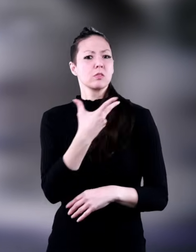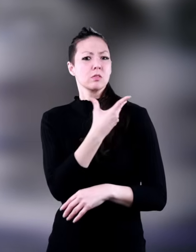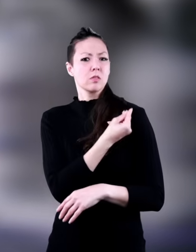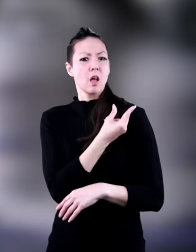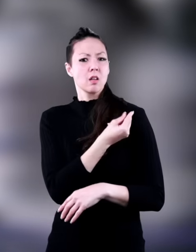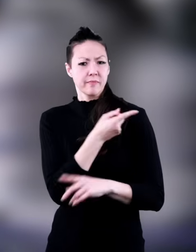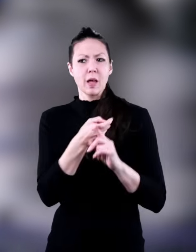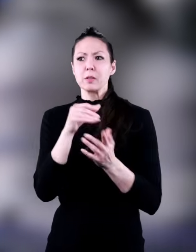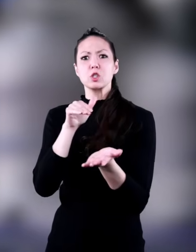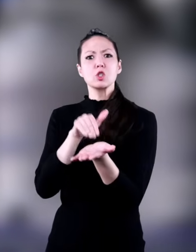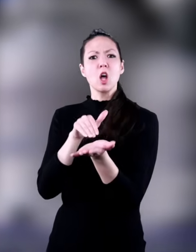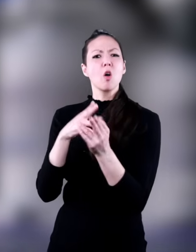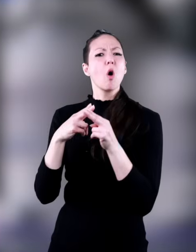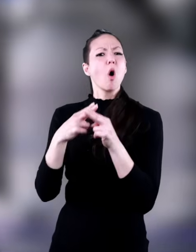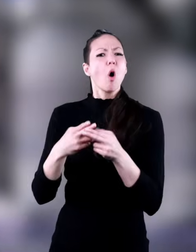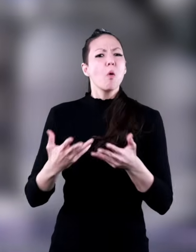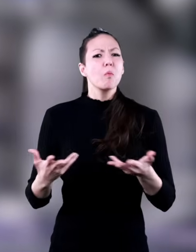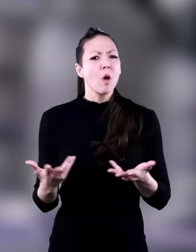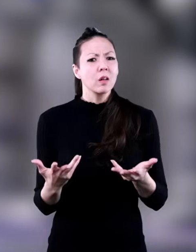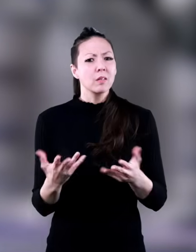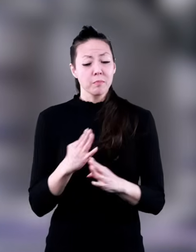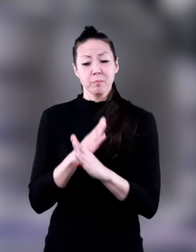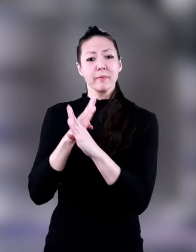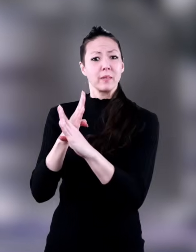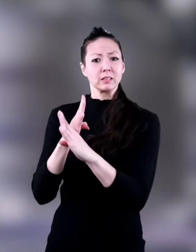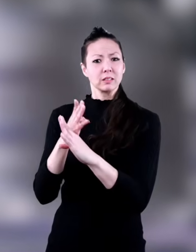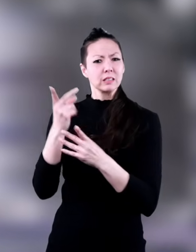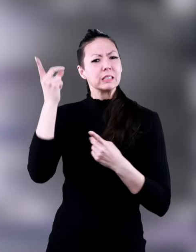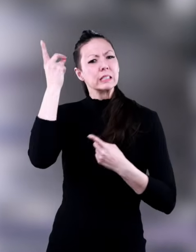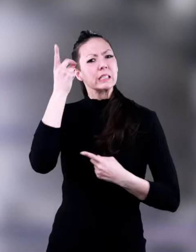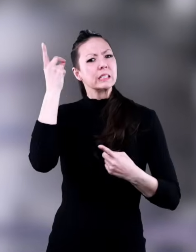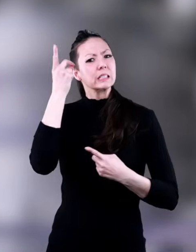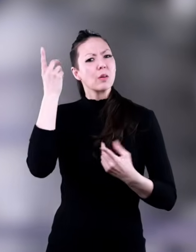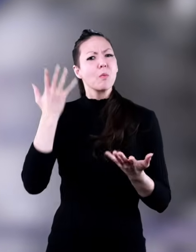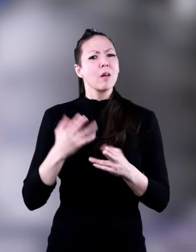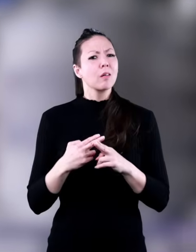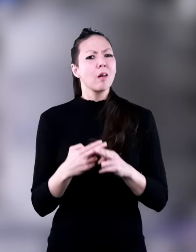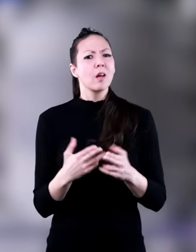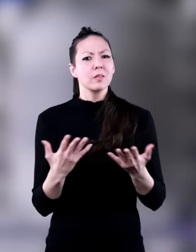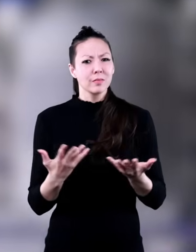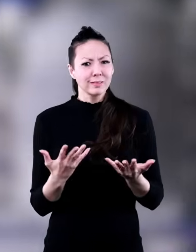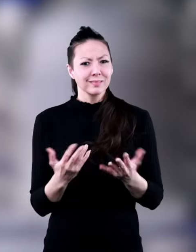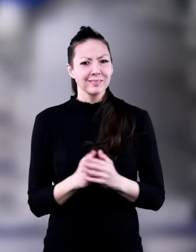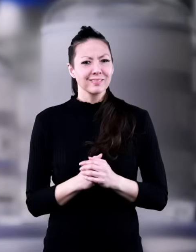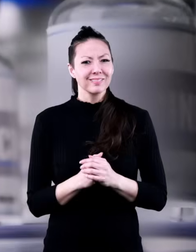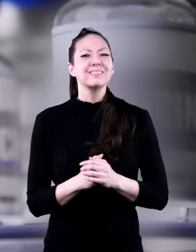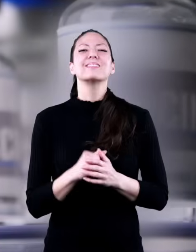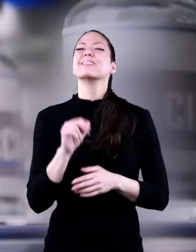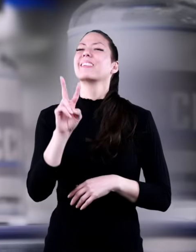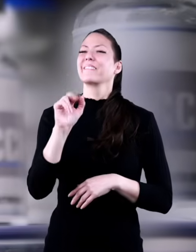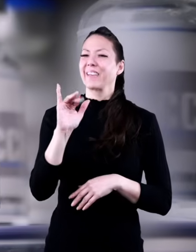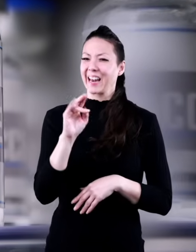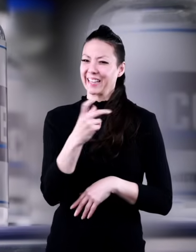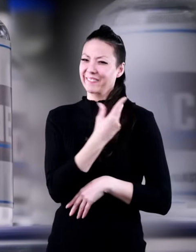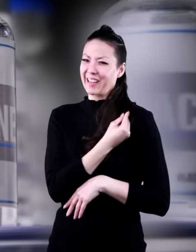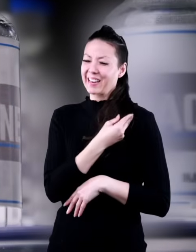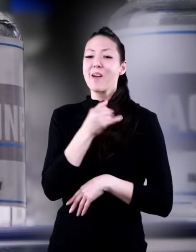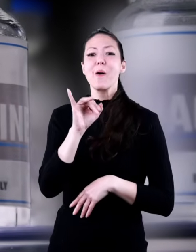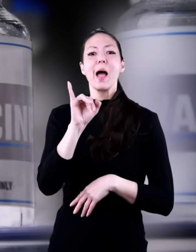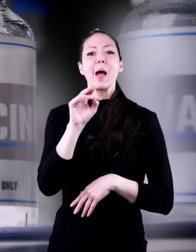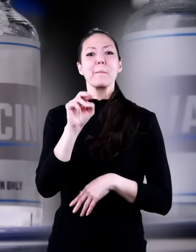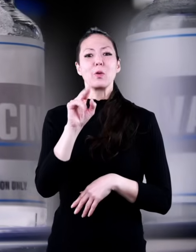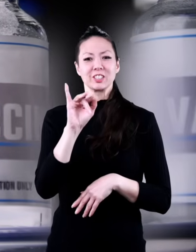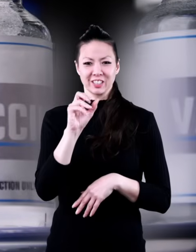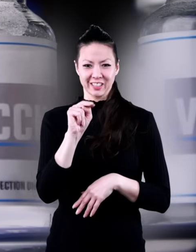the shot called you get from your doctor to help prevent some diseases vaccine or